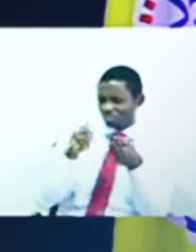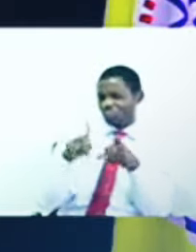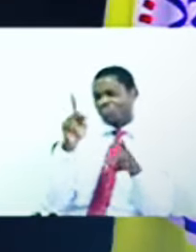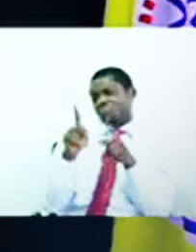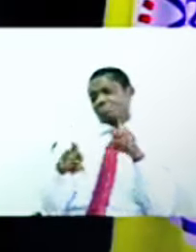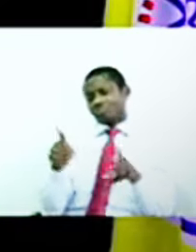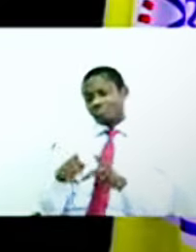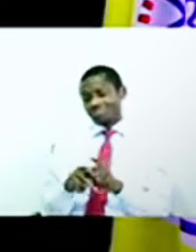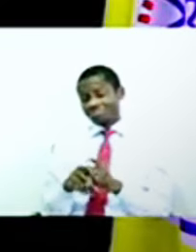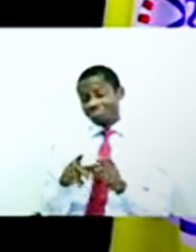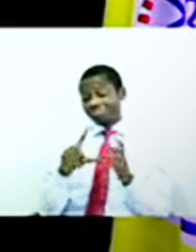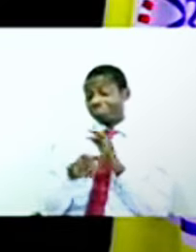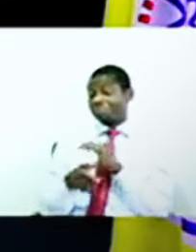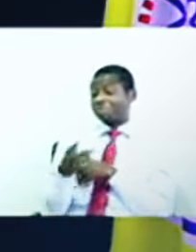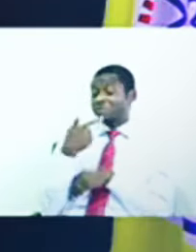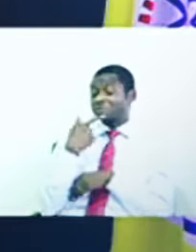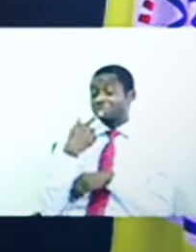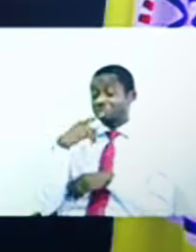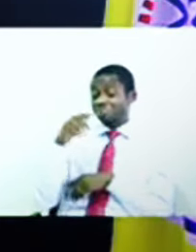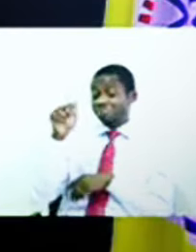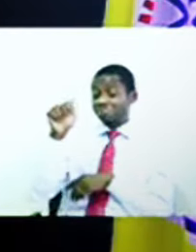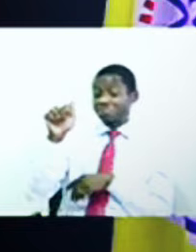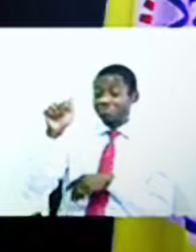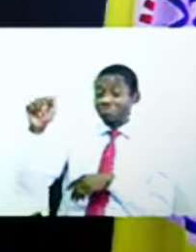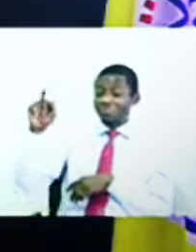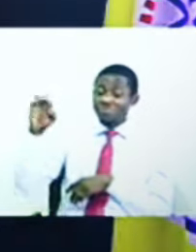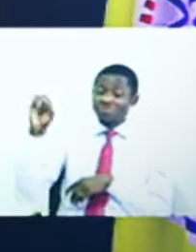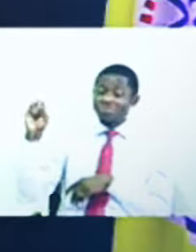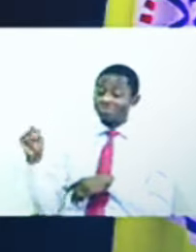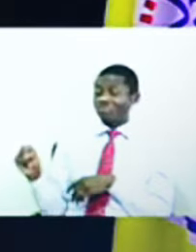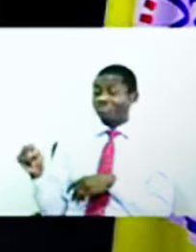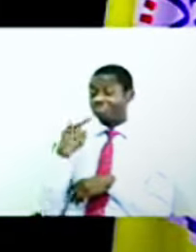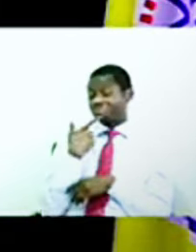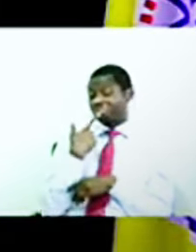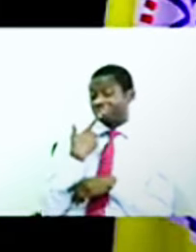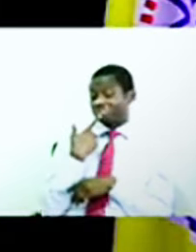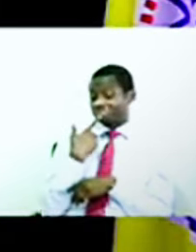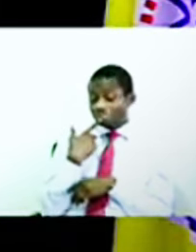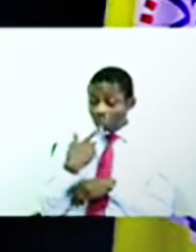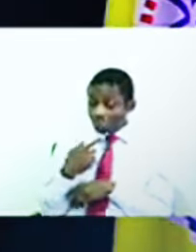And then Aaron said, see